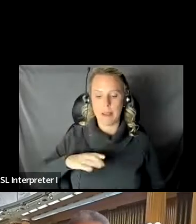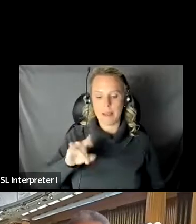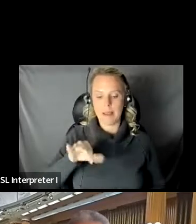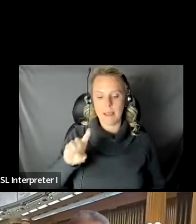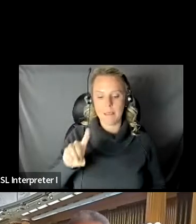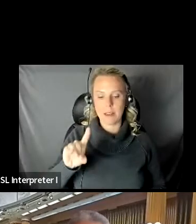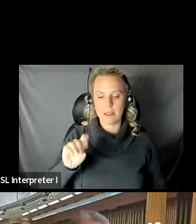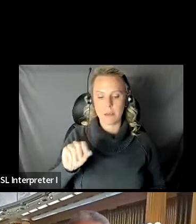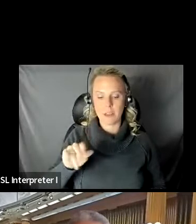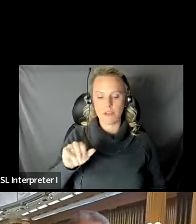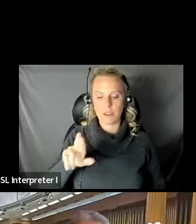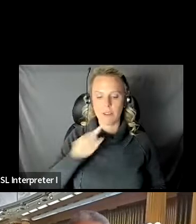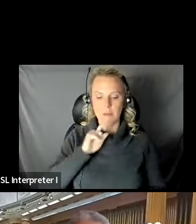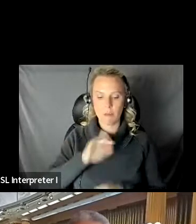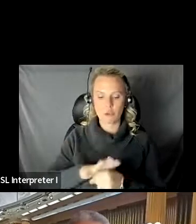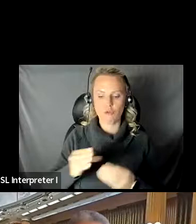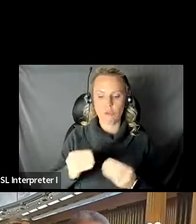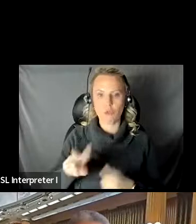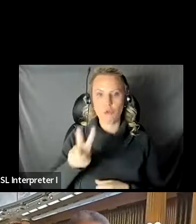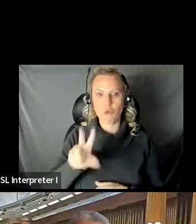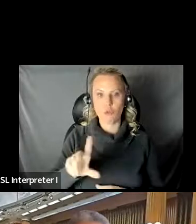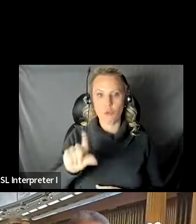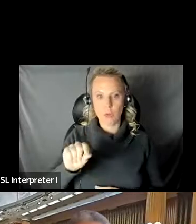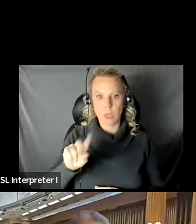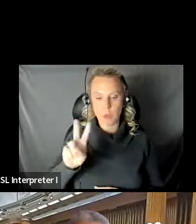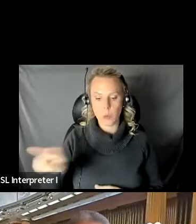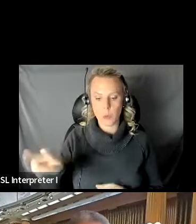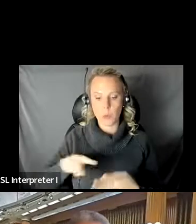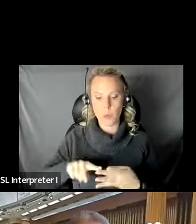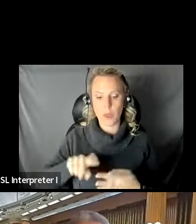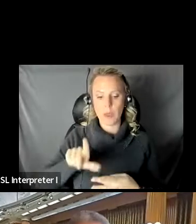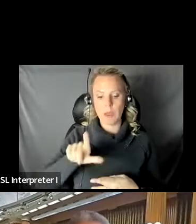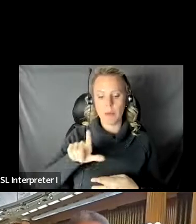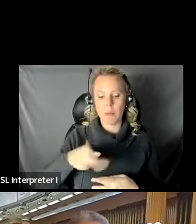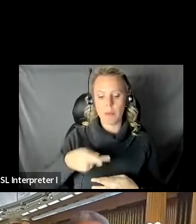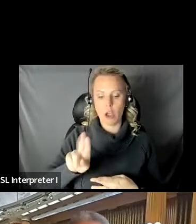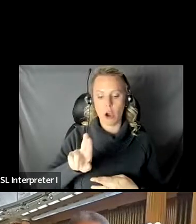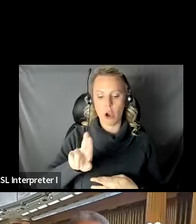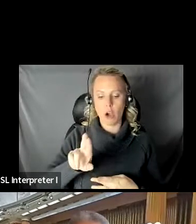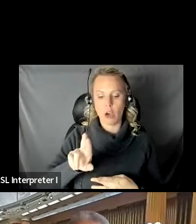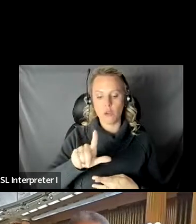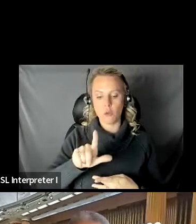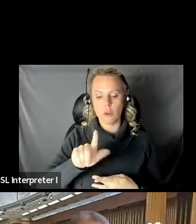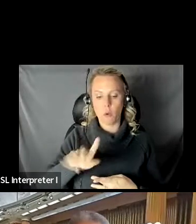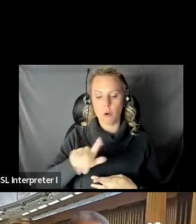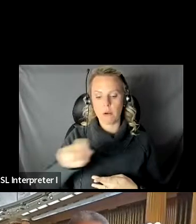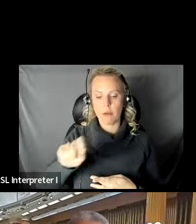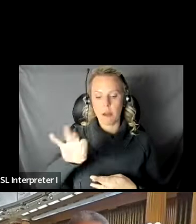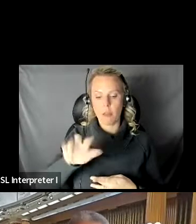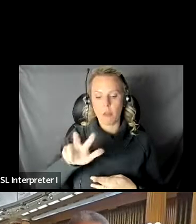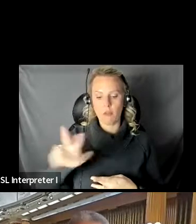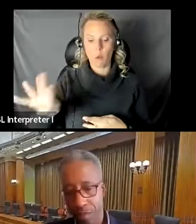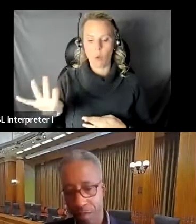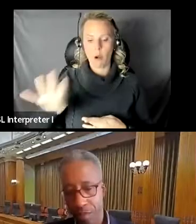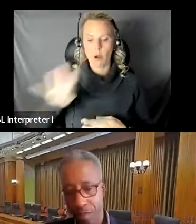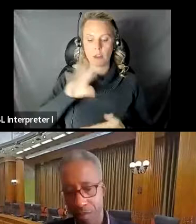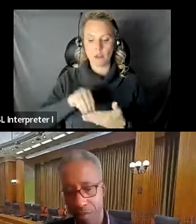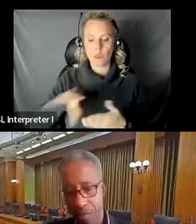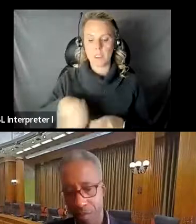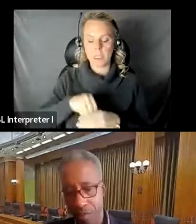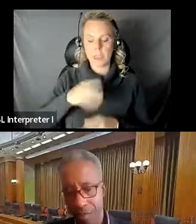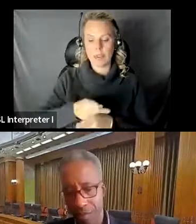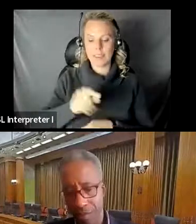Domenici, confirmation resolution of 2022. PR 24-934, students in the care of DC Coordinating Committee, Dr.